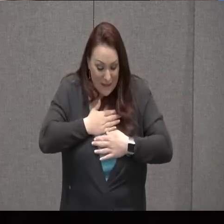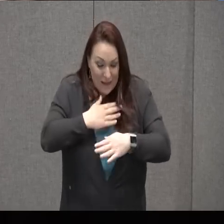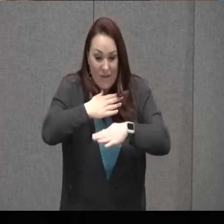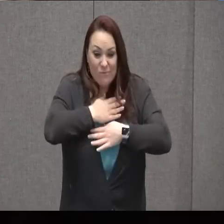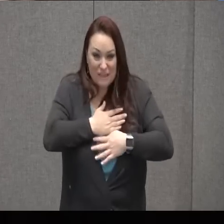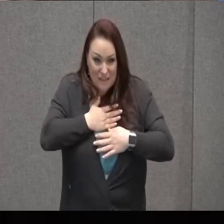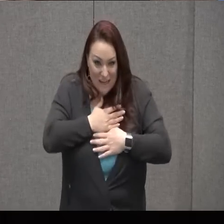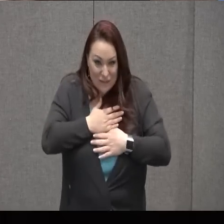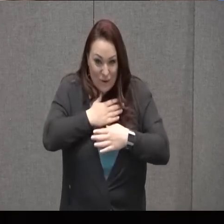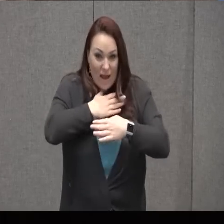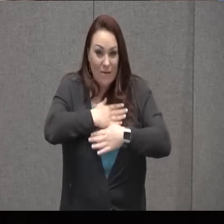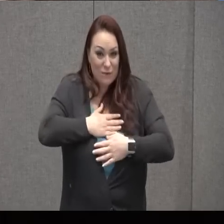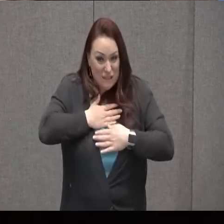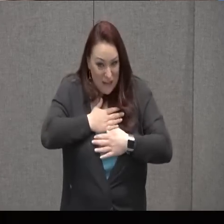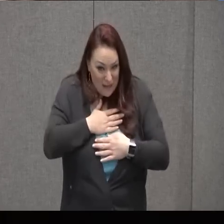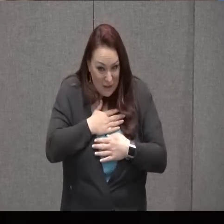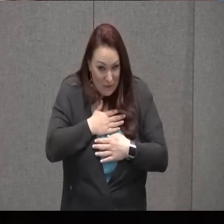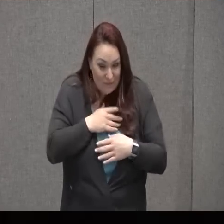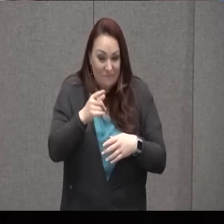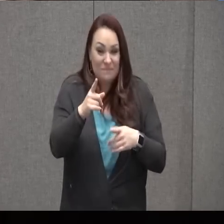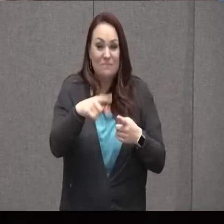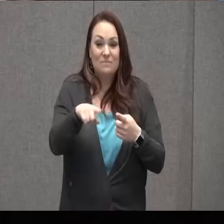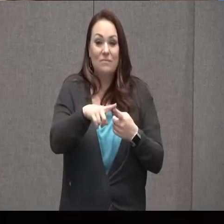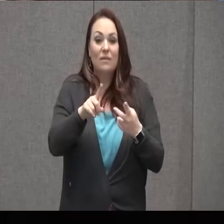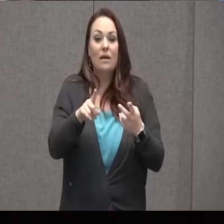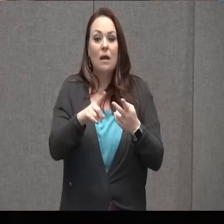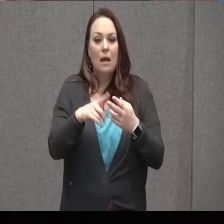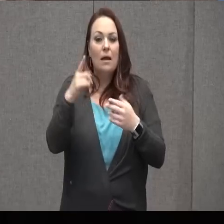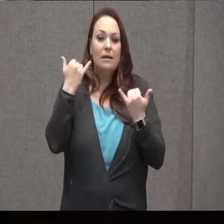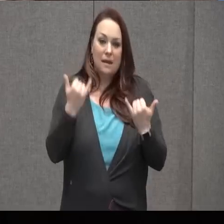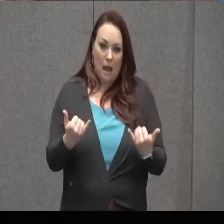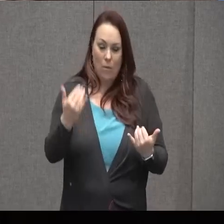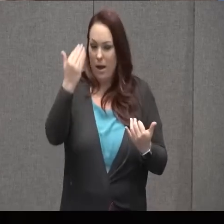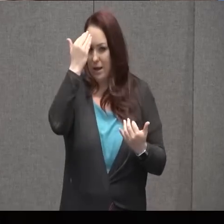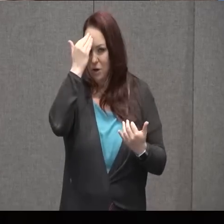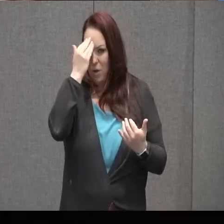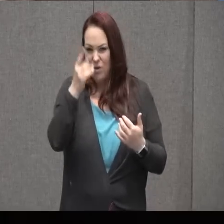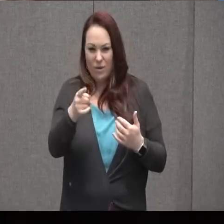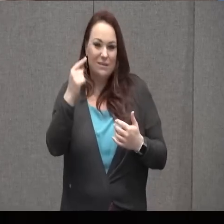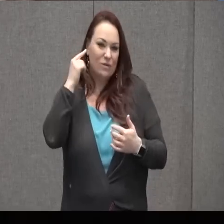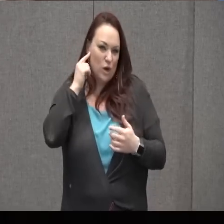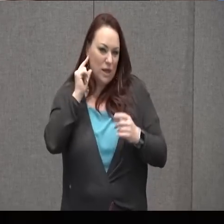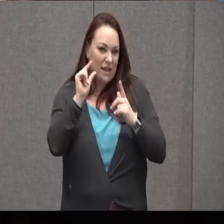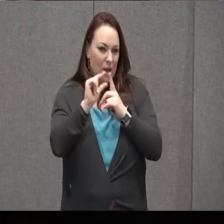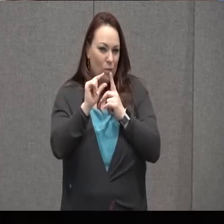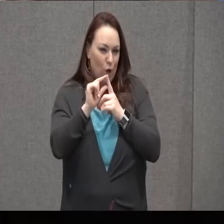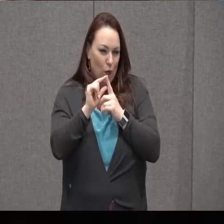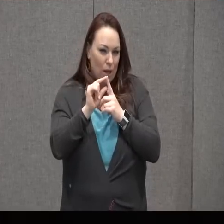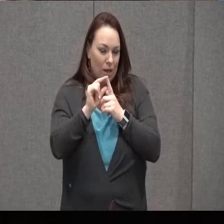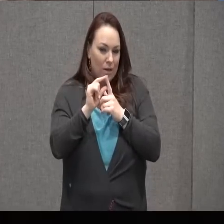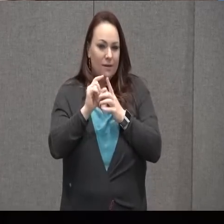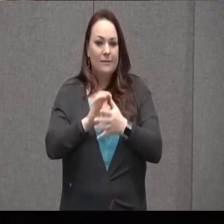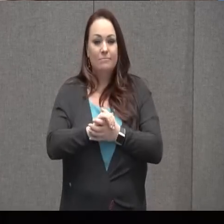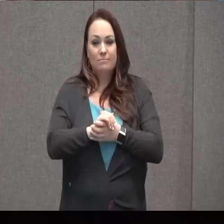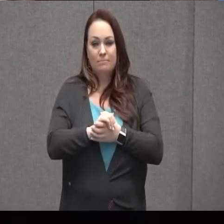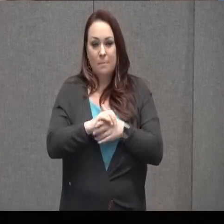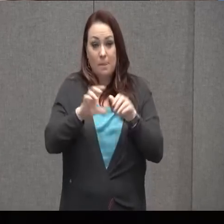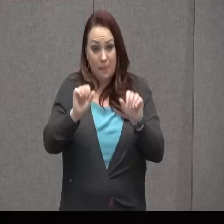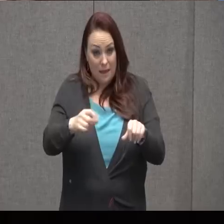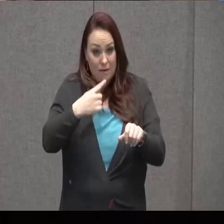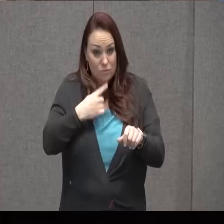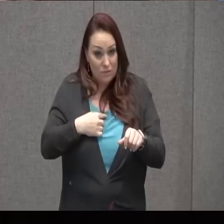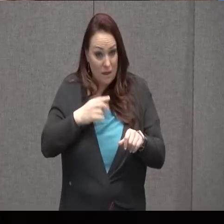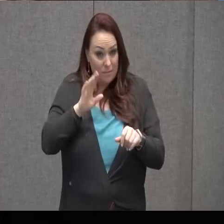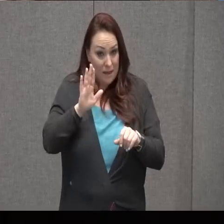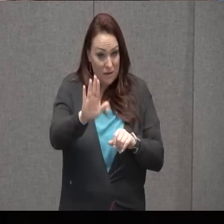Appreciate. Now, what I want you to do, because I'm sure most of you have heard this word before, can you tell me in your own